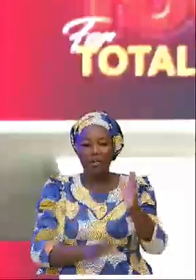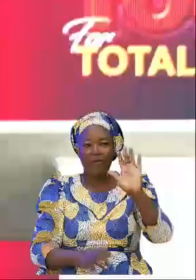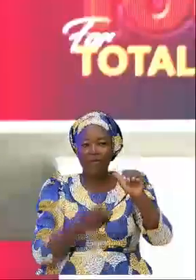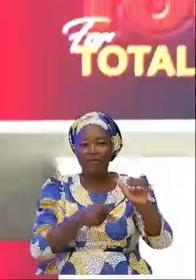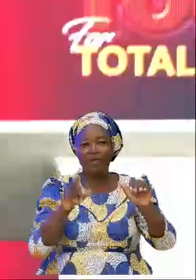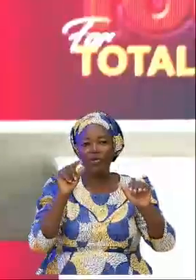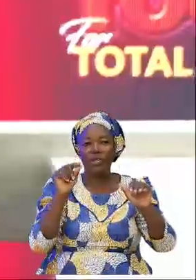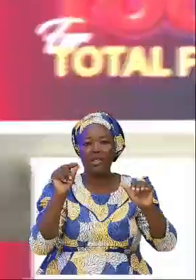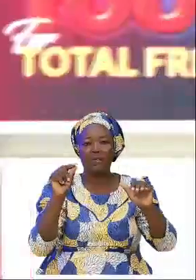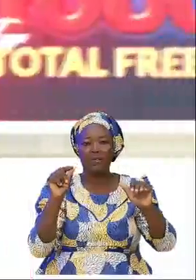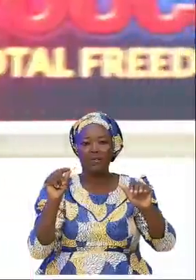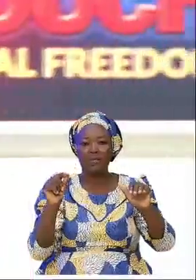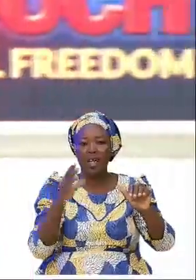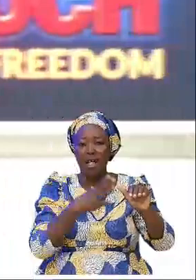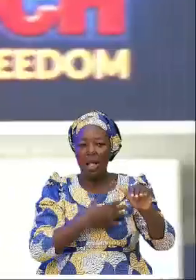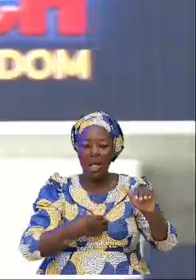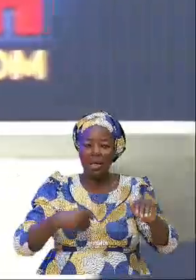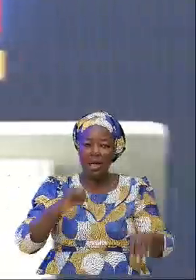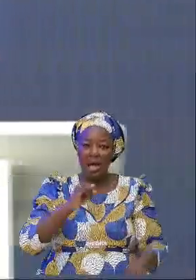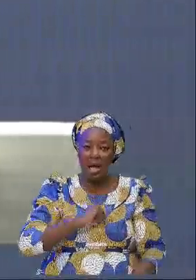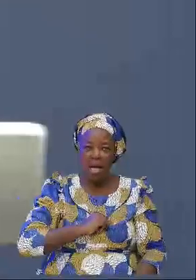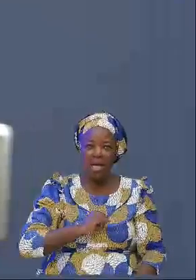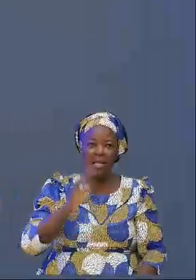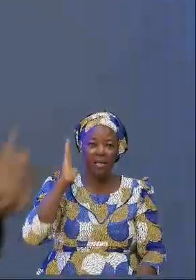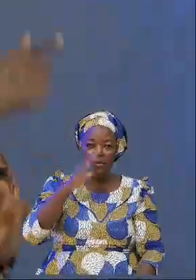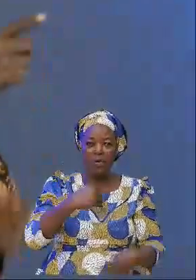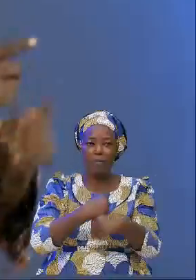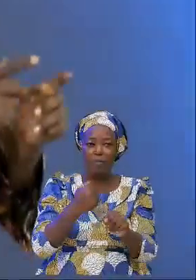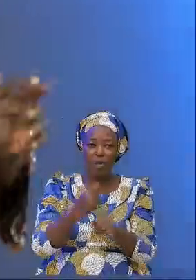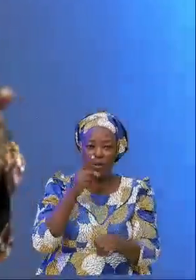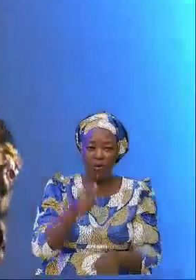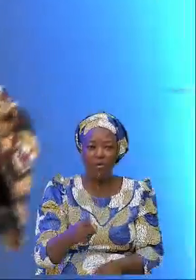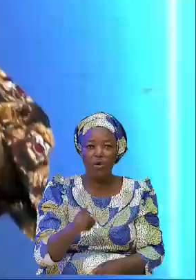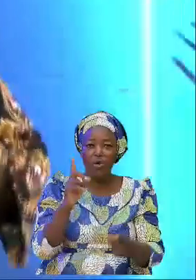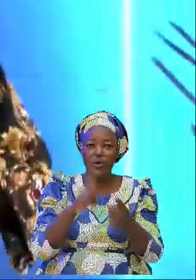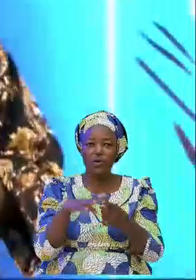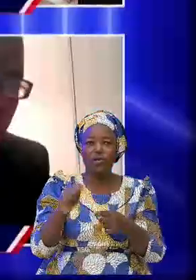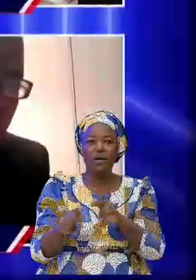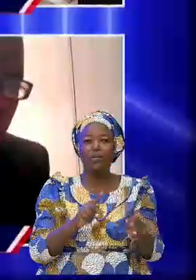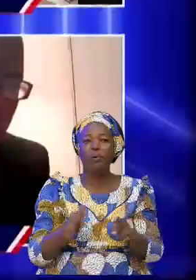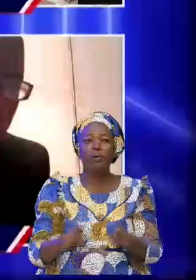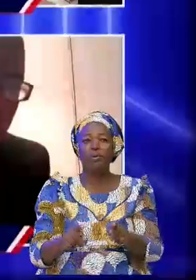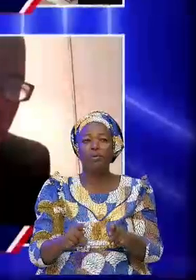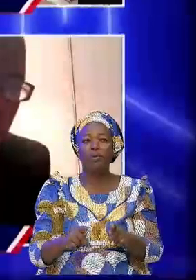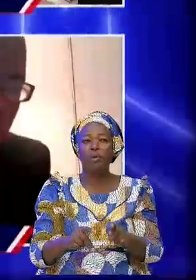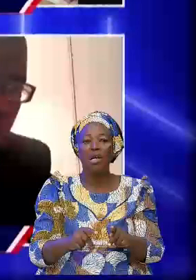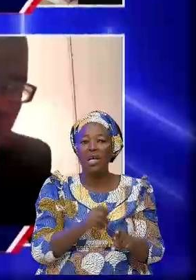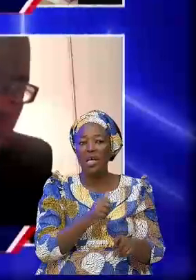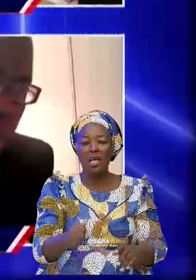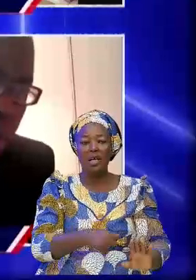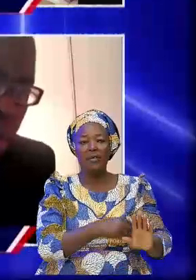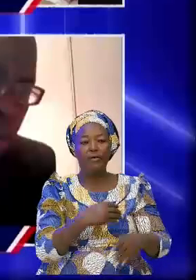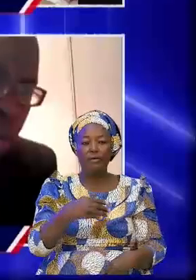Jeremiah. And in verse 20, Jeremiah chapter 15, verse 20, and I will make